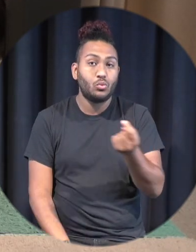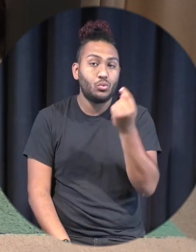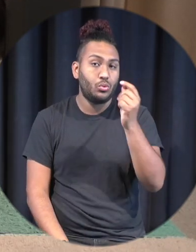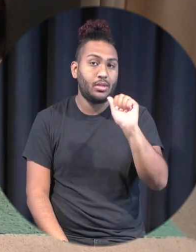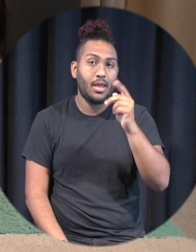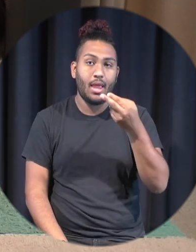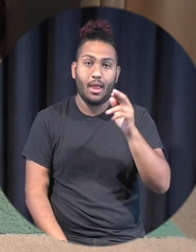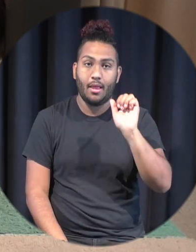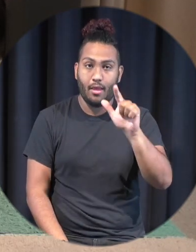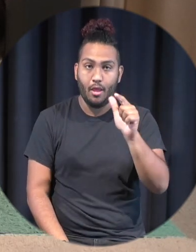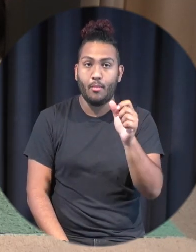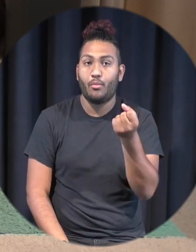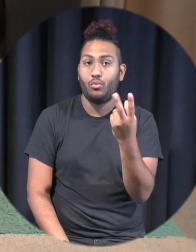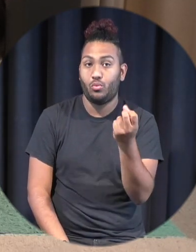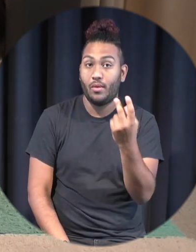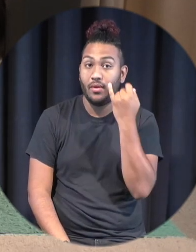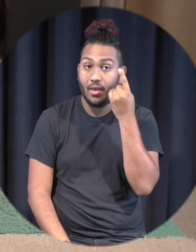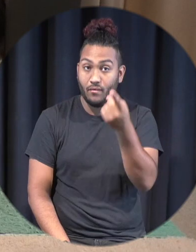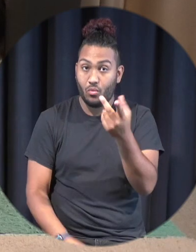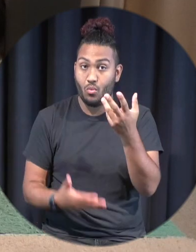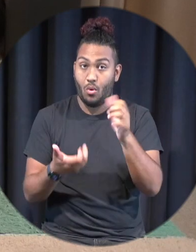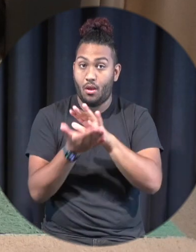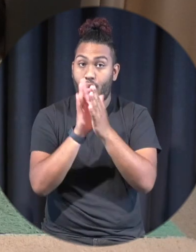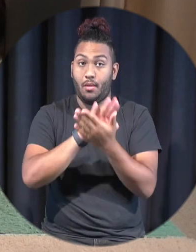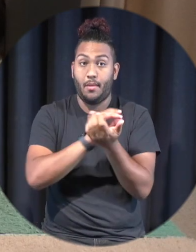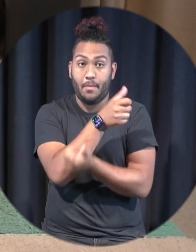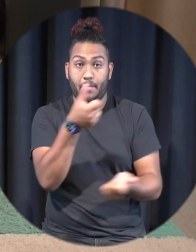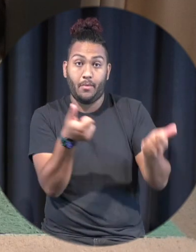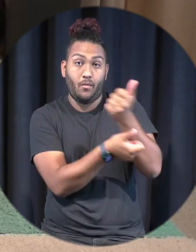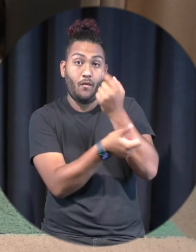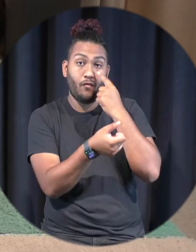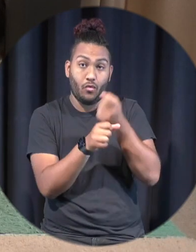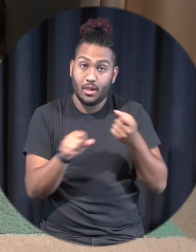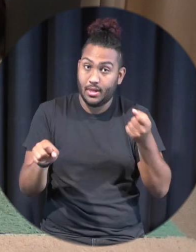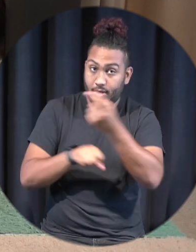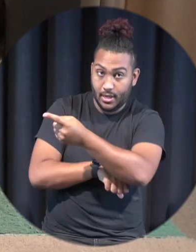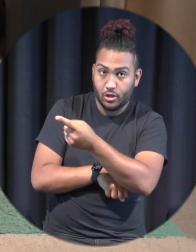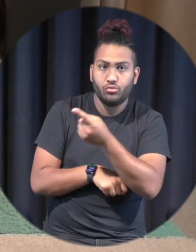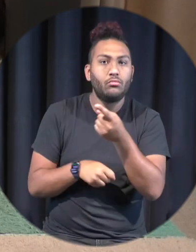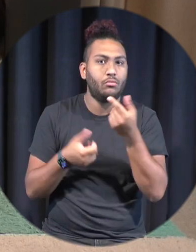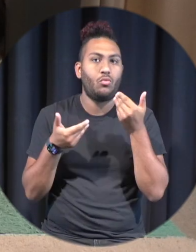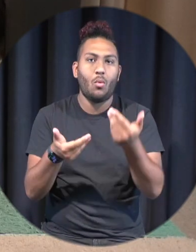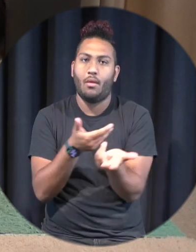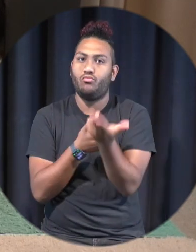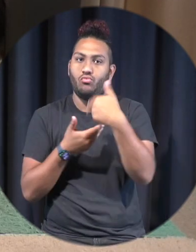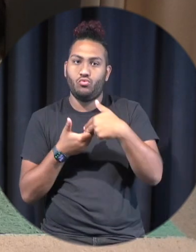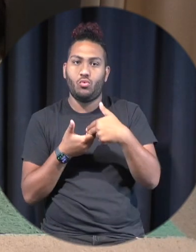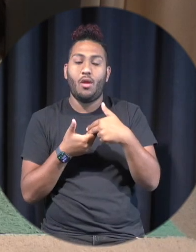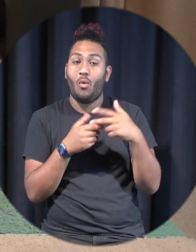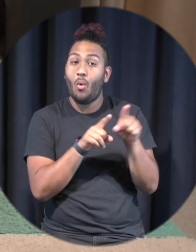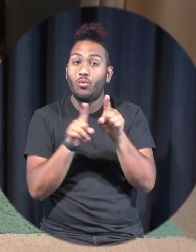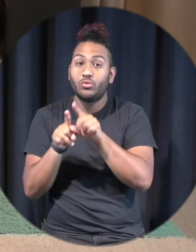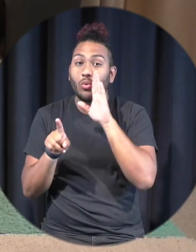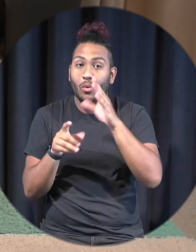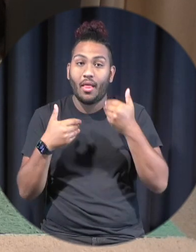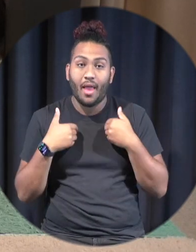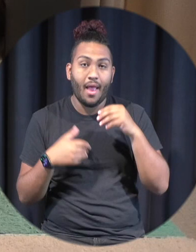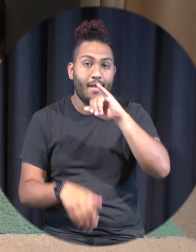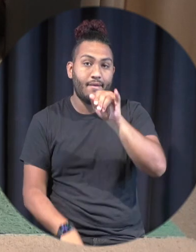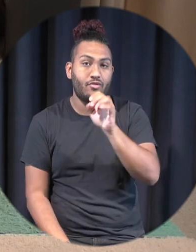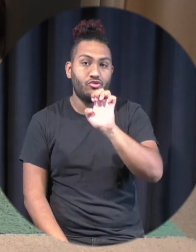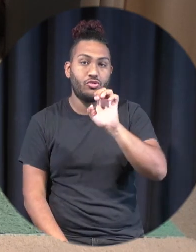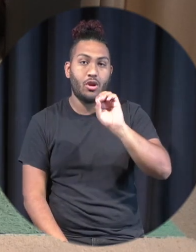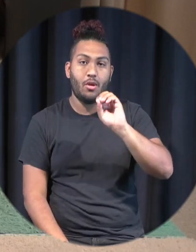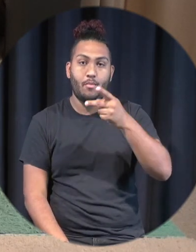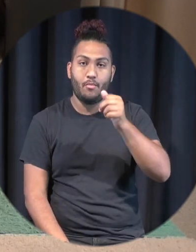becoming an officer next year, you don't want to miss this meeting. Join us for our Black Culture Jeopardy rematch. Everyone is welcome,